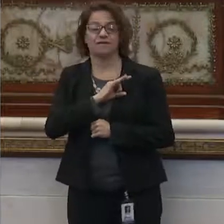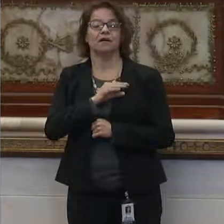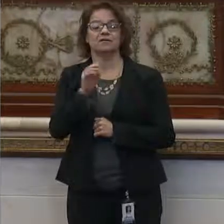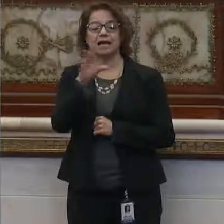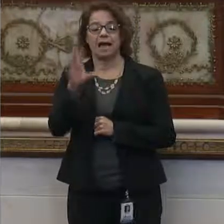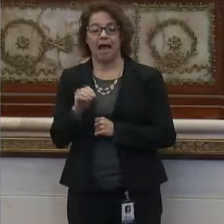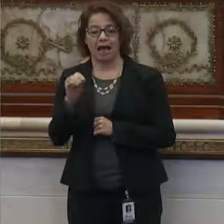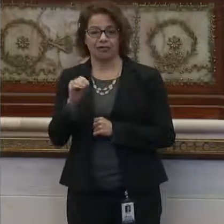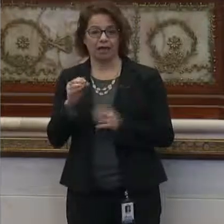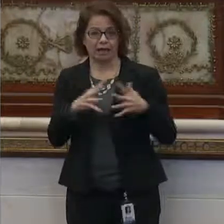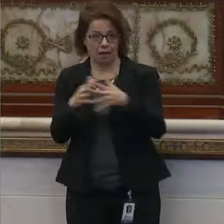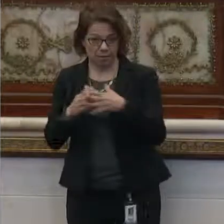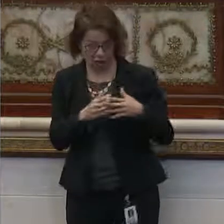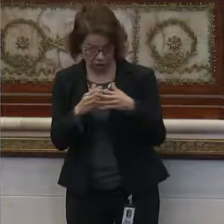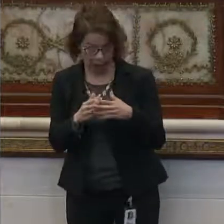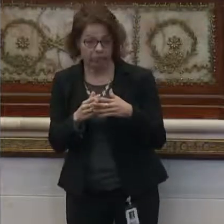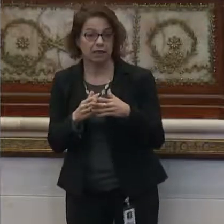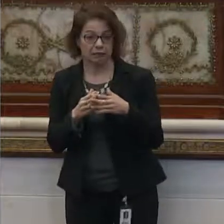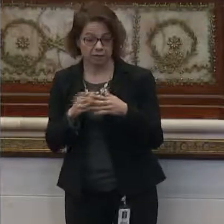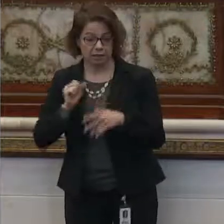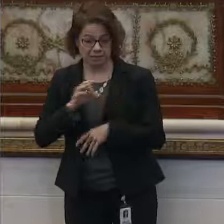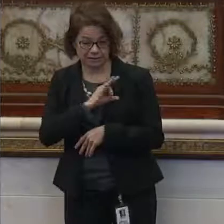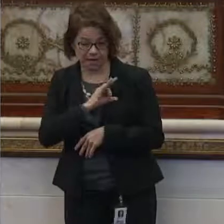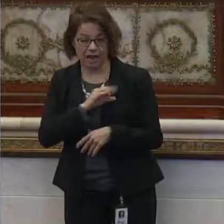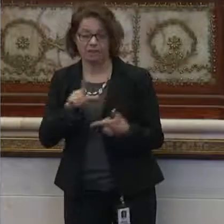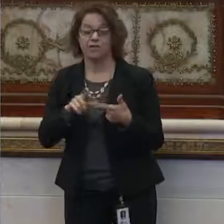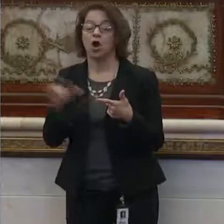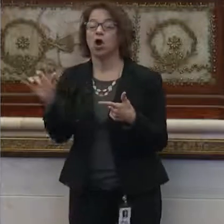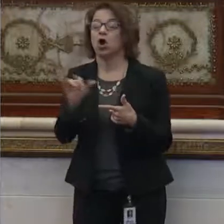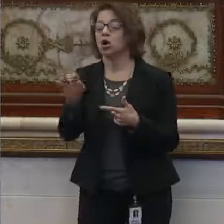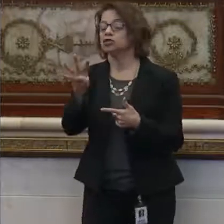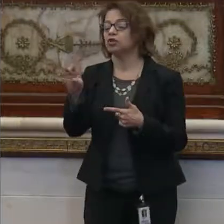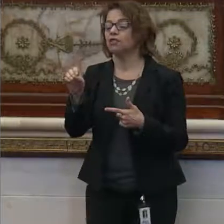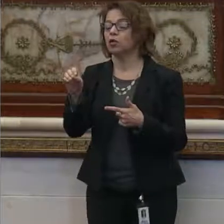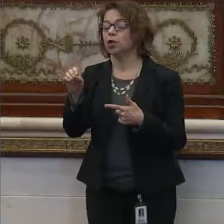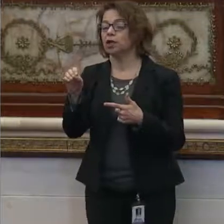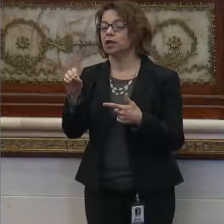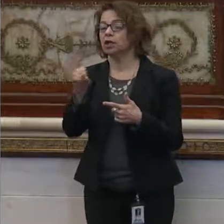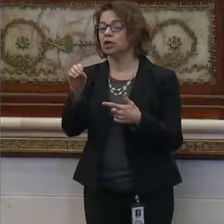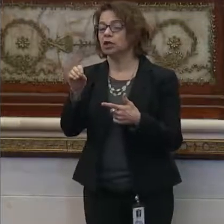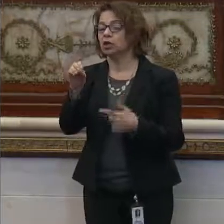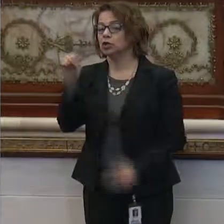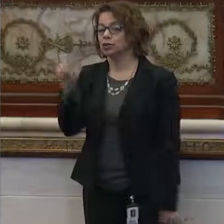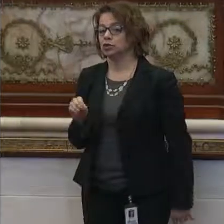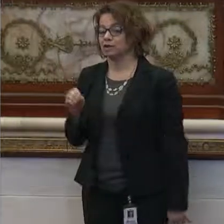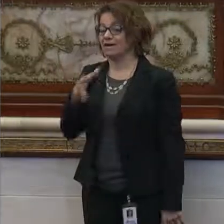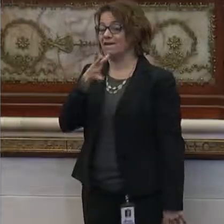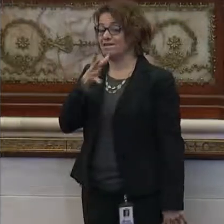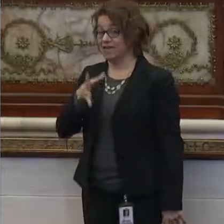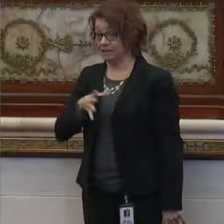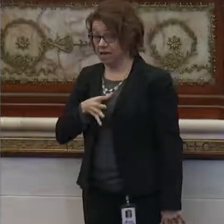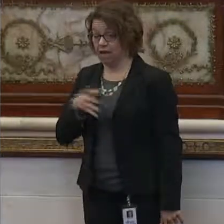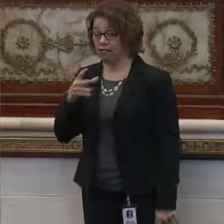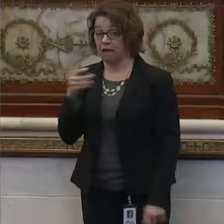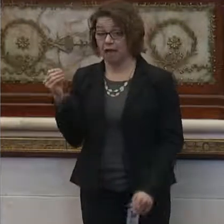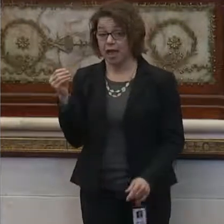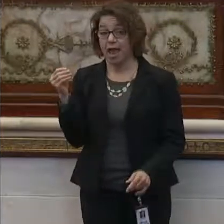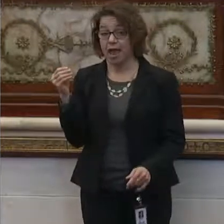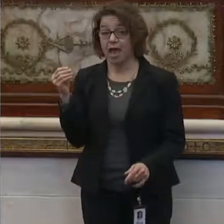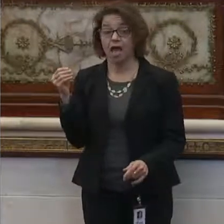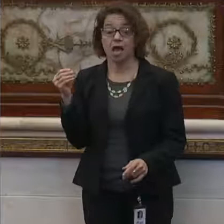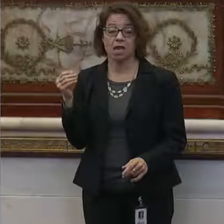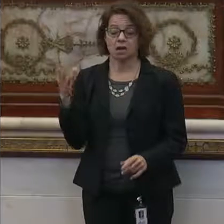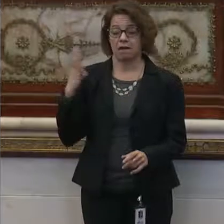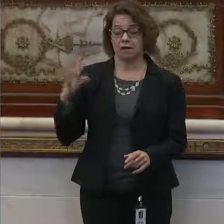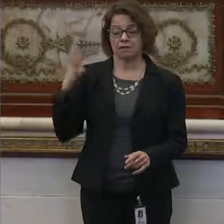African-American. I will also note 40% are female. And we have some